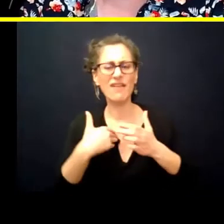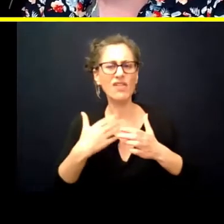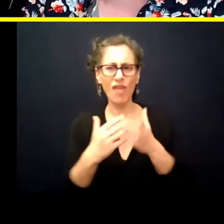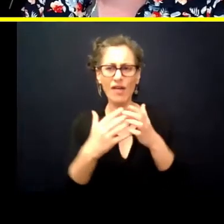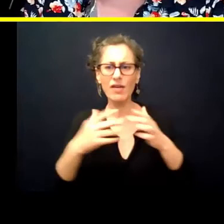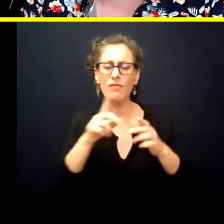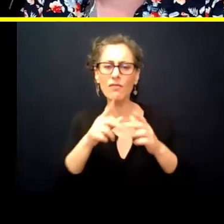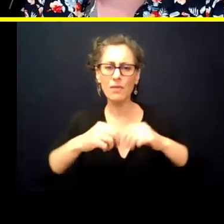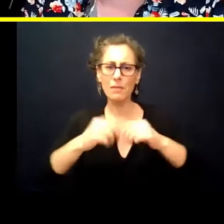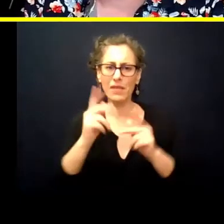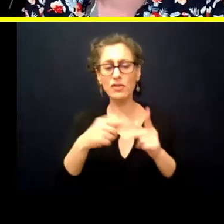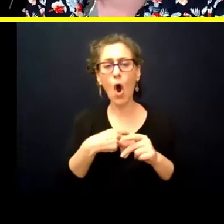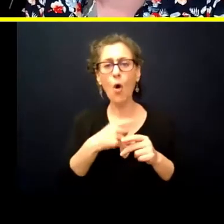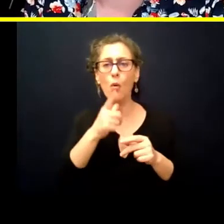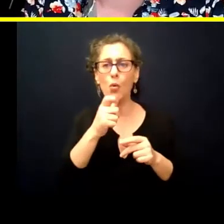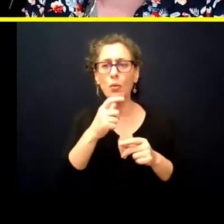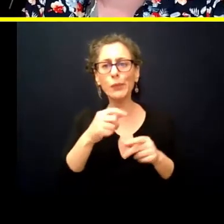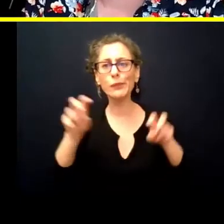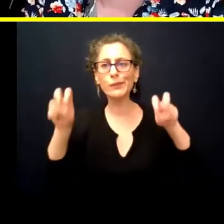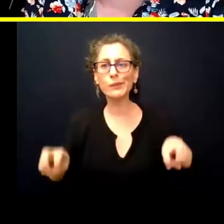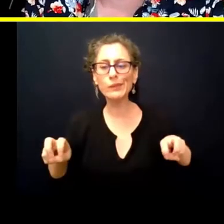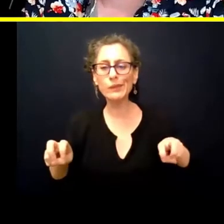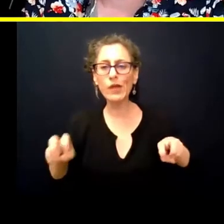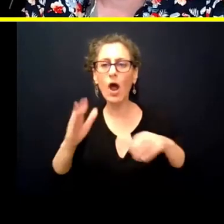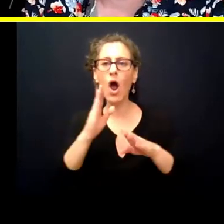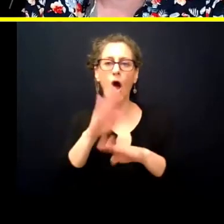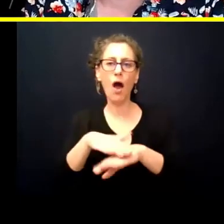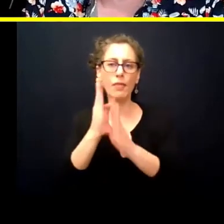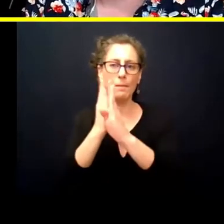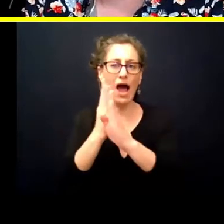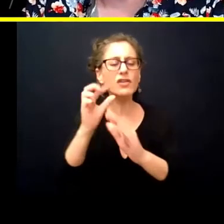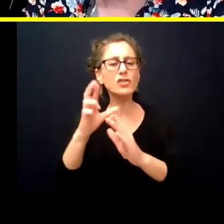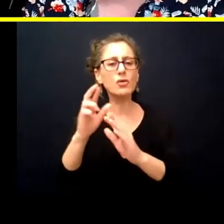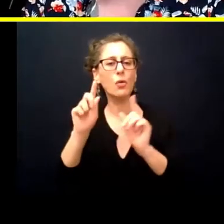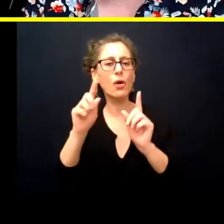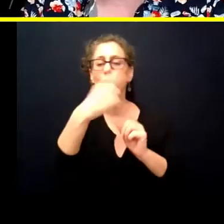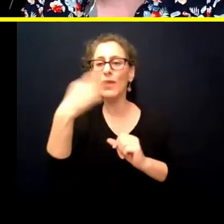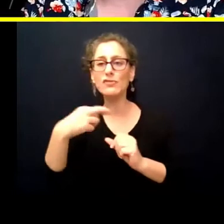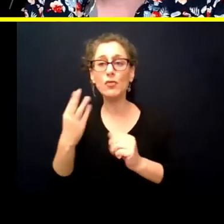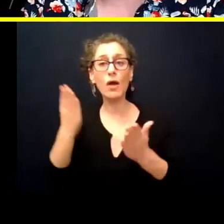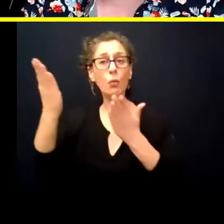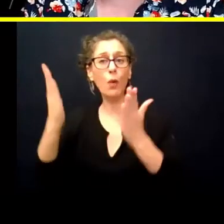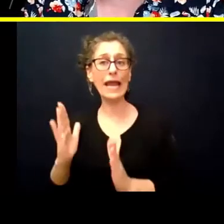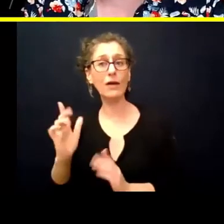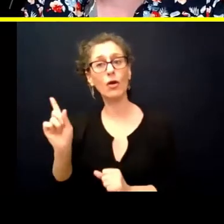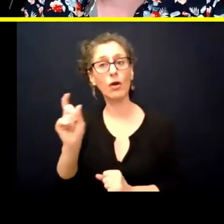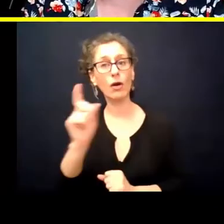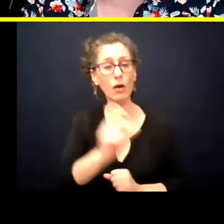to be the guy sitting next to you on the bus or the waiter in the restaurant or whomever, to